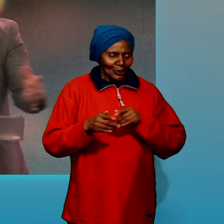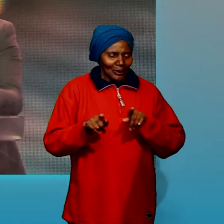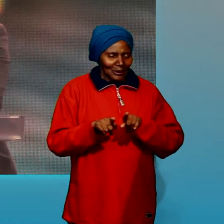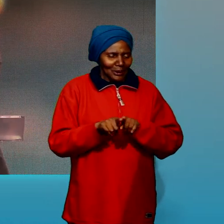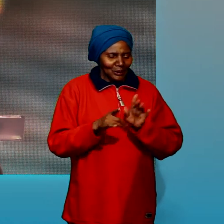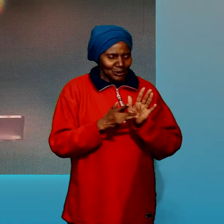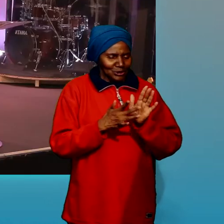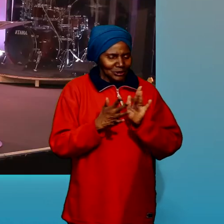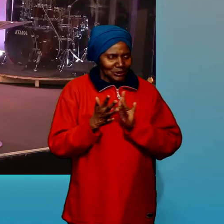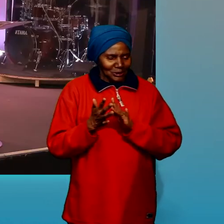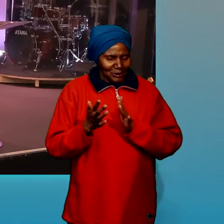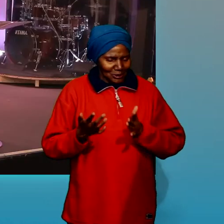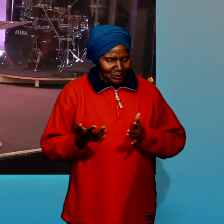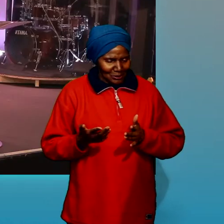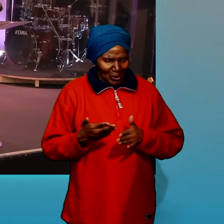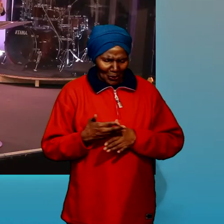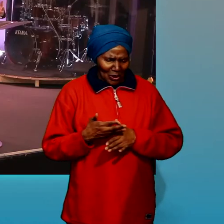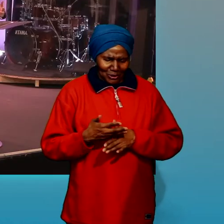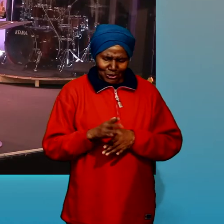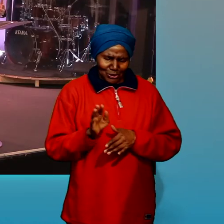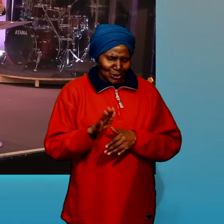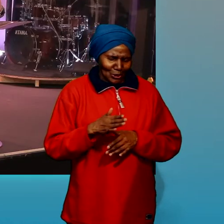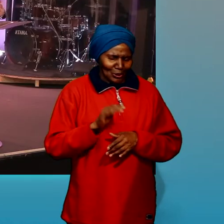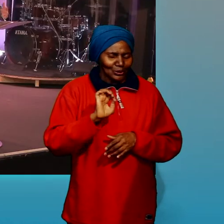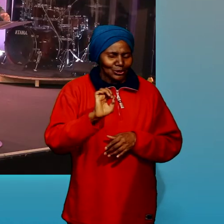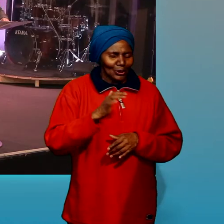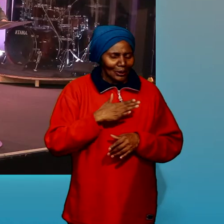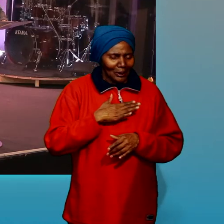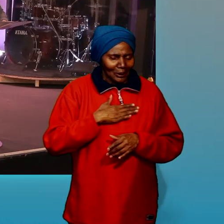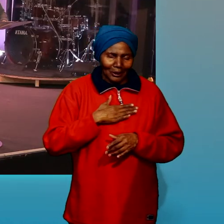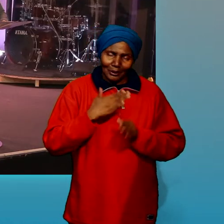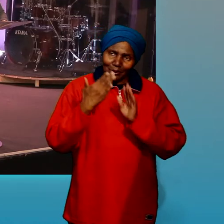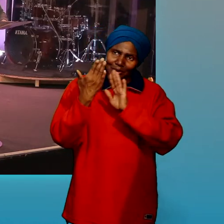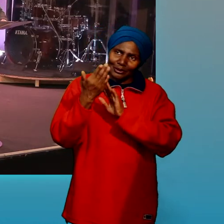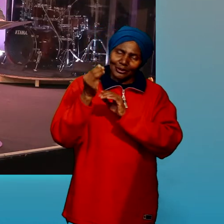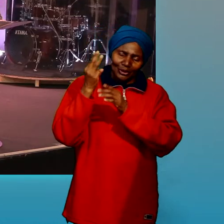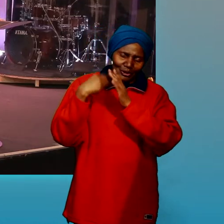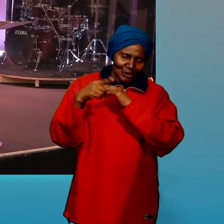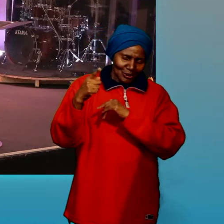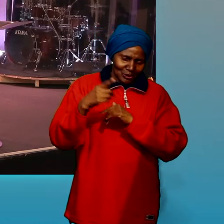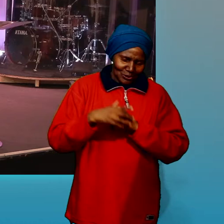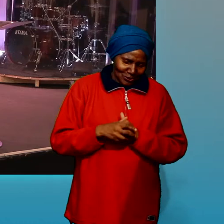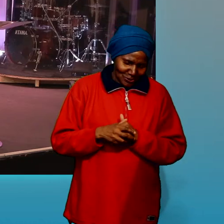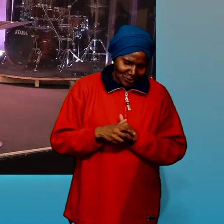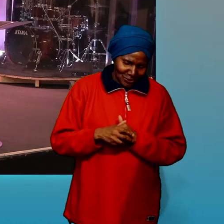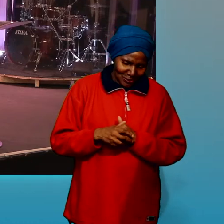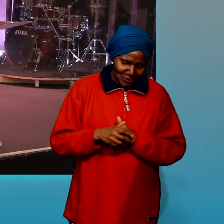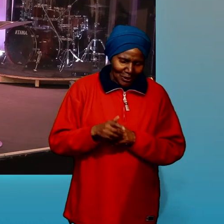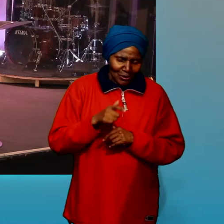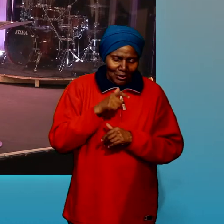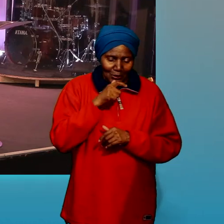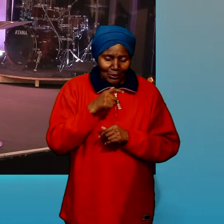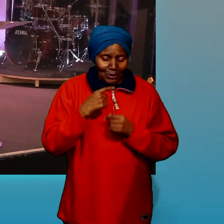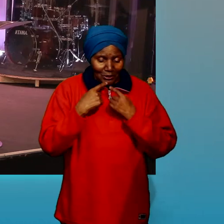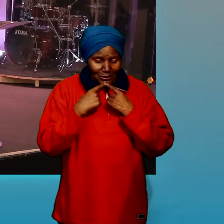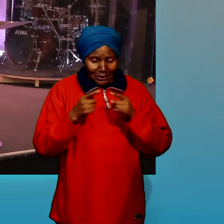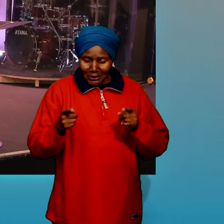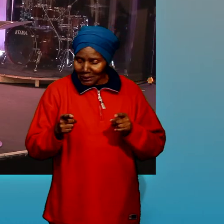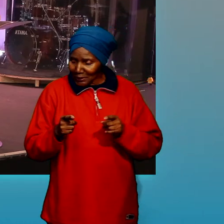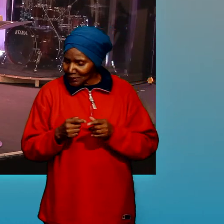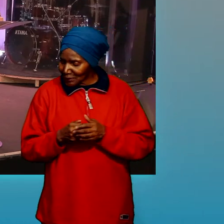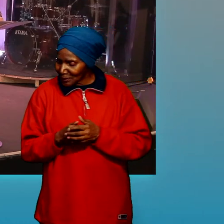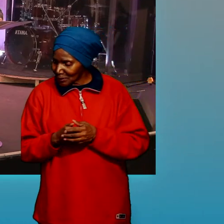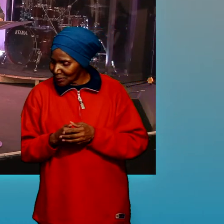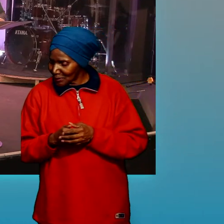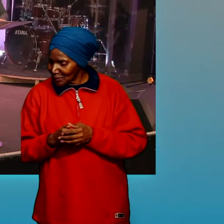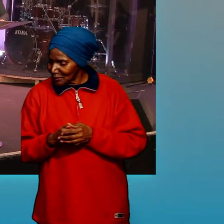This is not works. This is your heart before God. And the word declares, by the word that